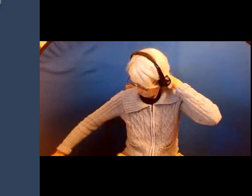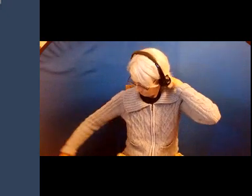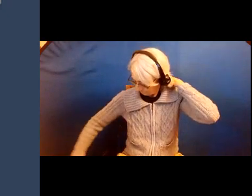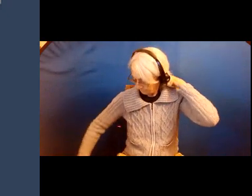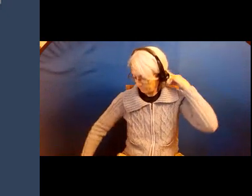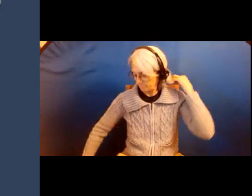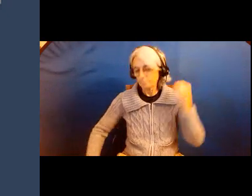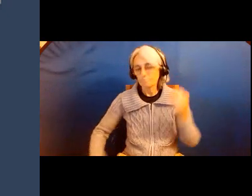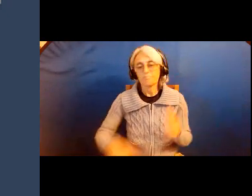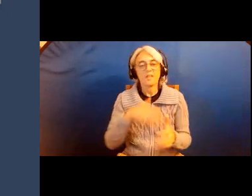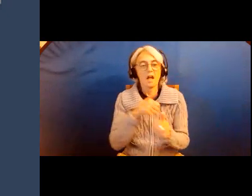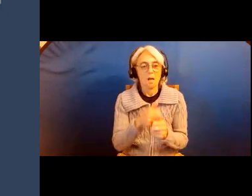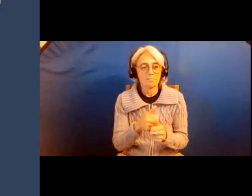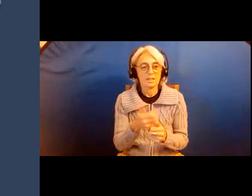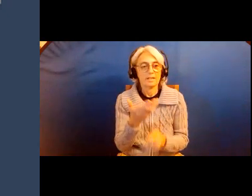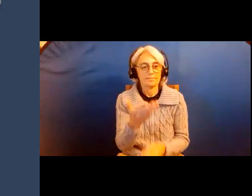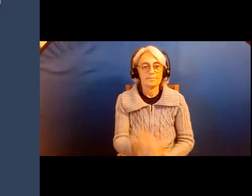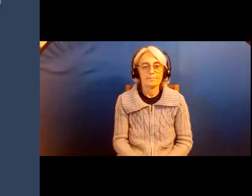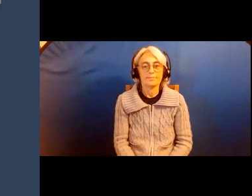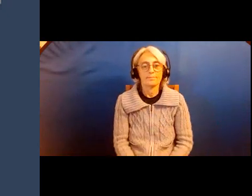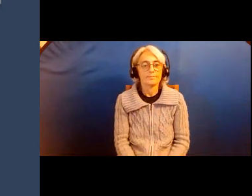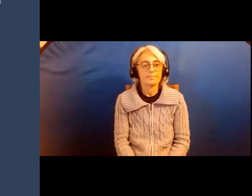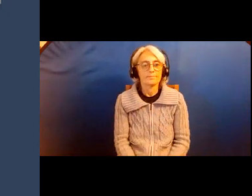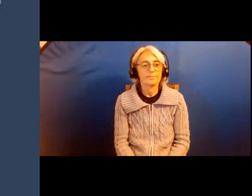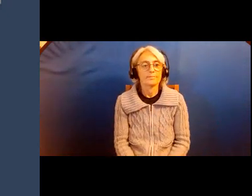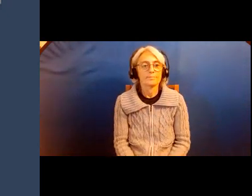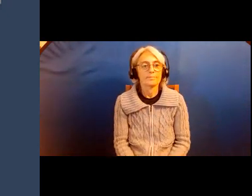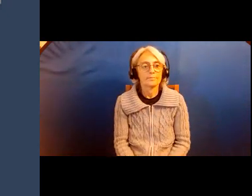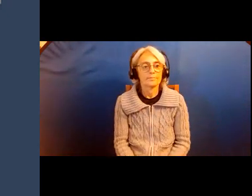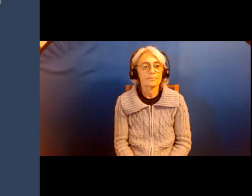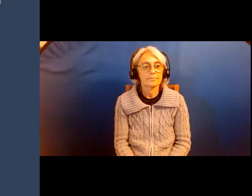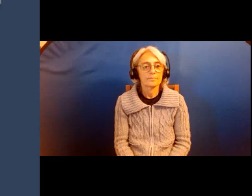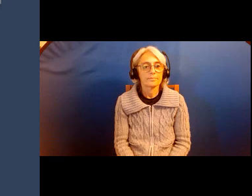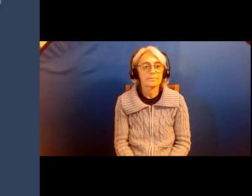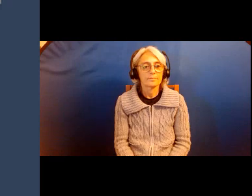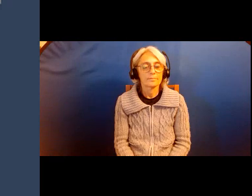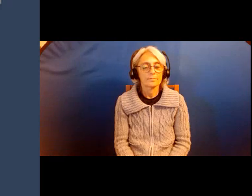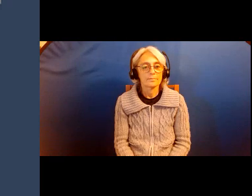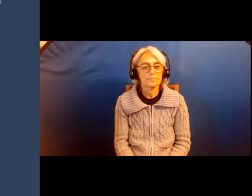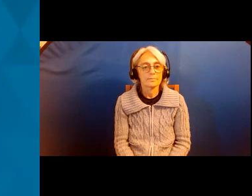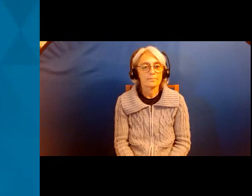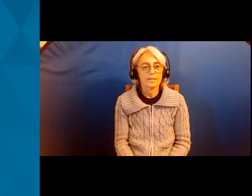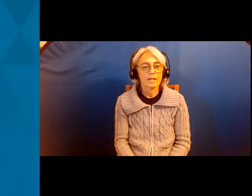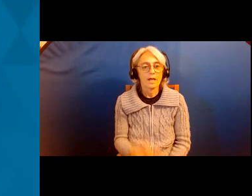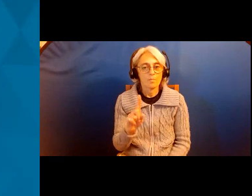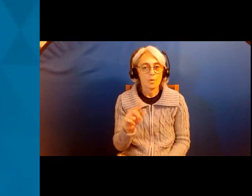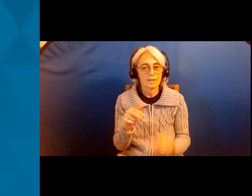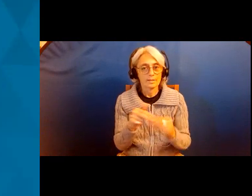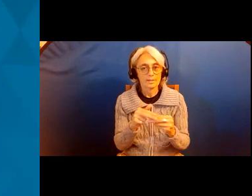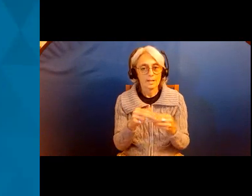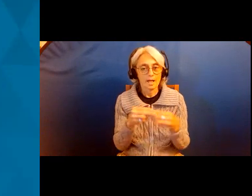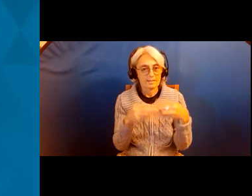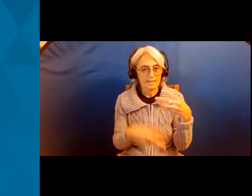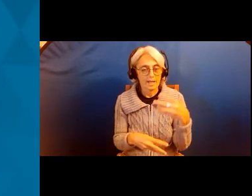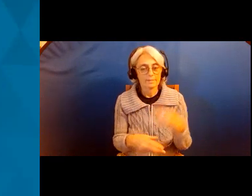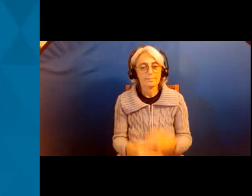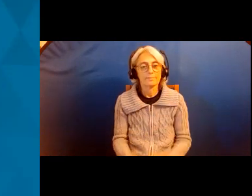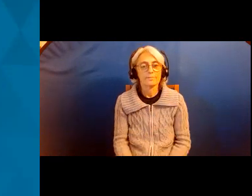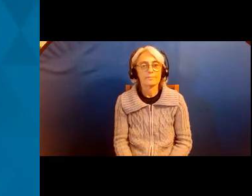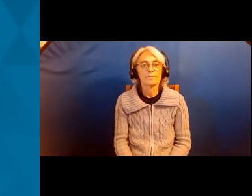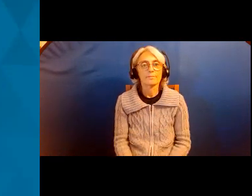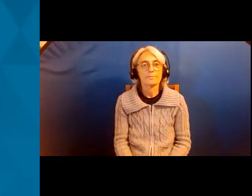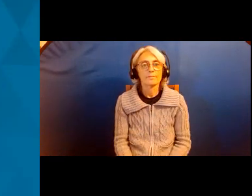Acquisition and Development Project Prioritization methodology. I do have a slide deck prepared, and